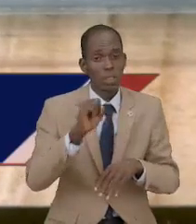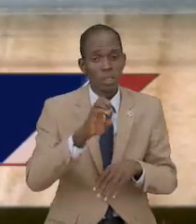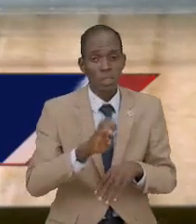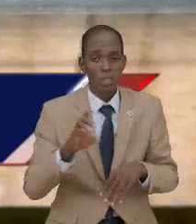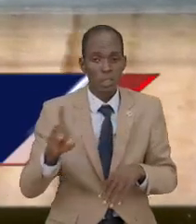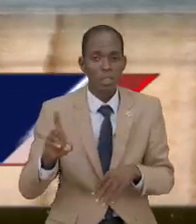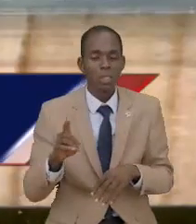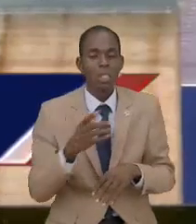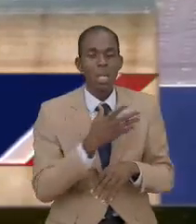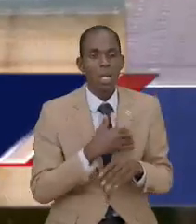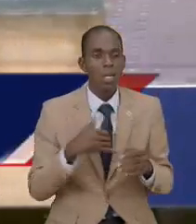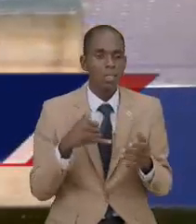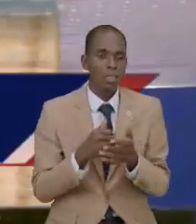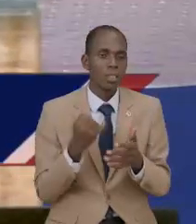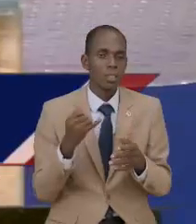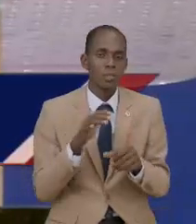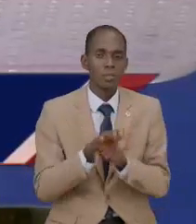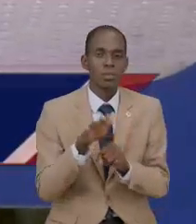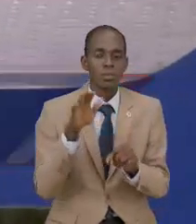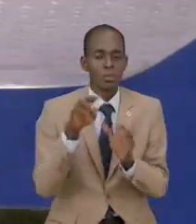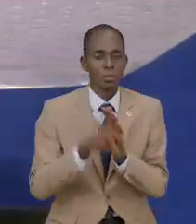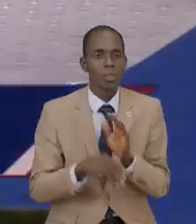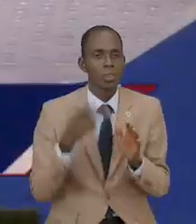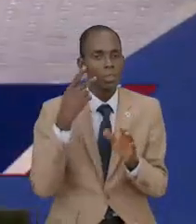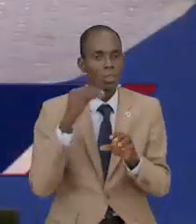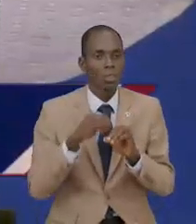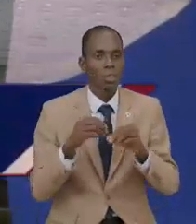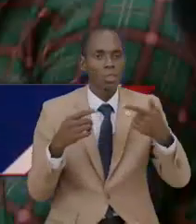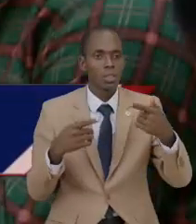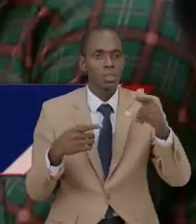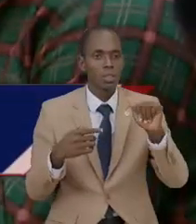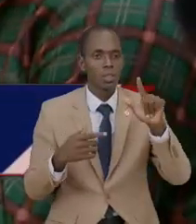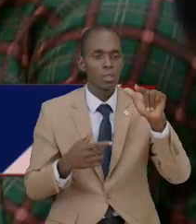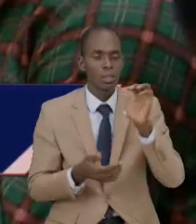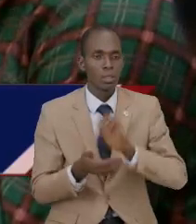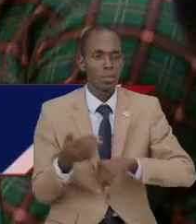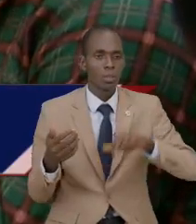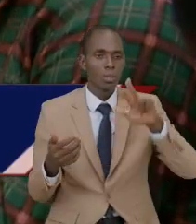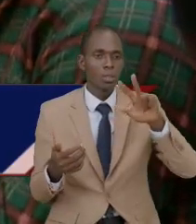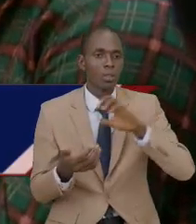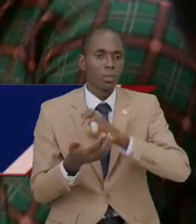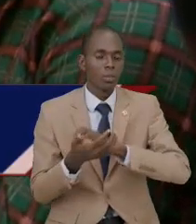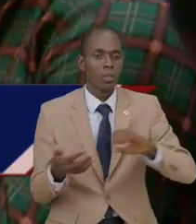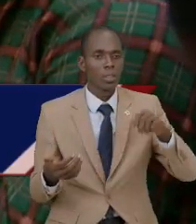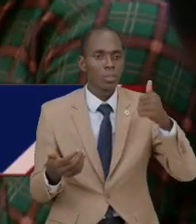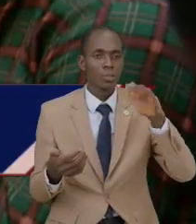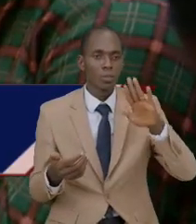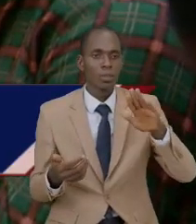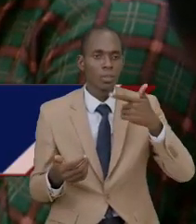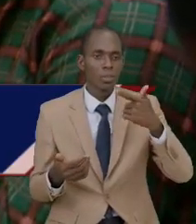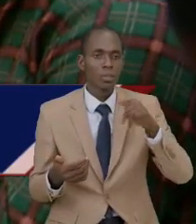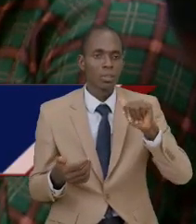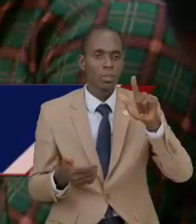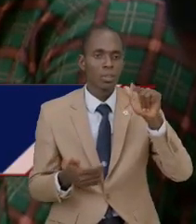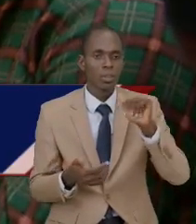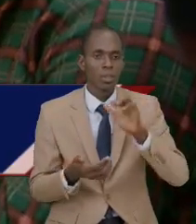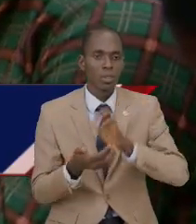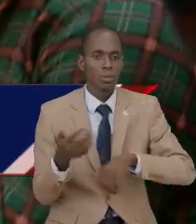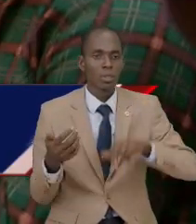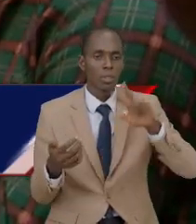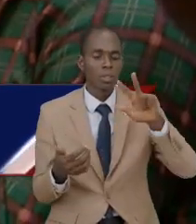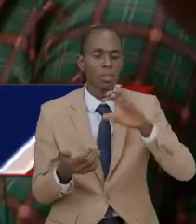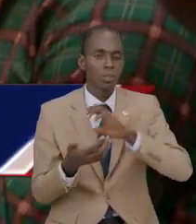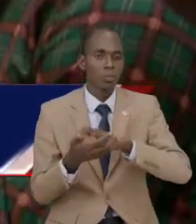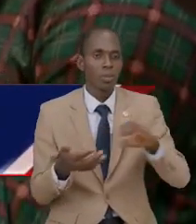We're coming to Galatians chapter 3, and we're reading from verse 15. Brethren, I speak after the